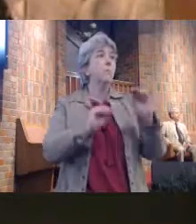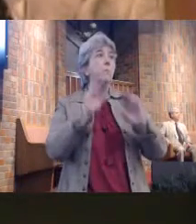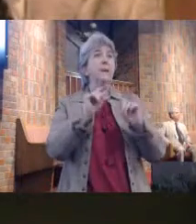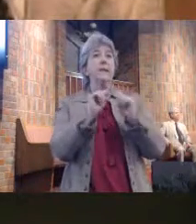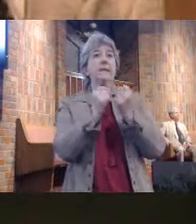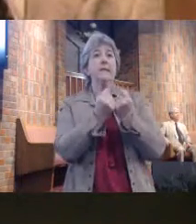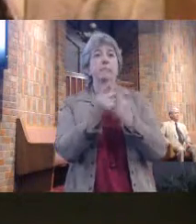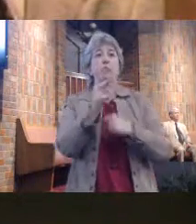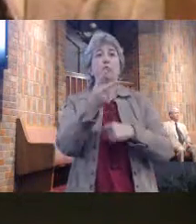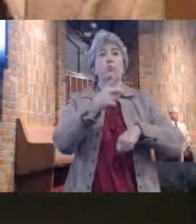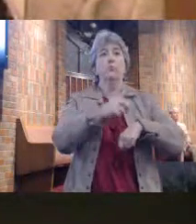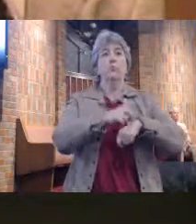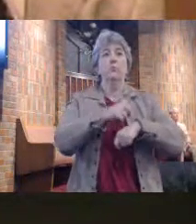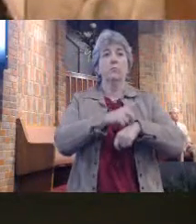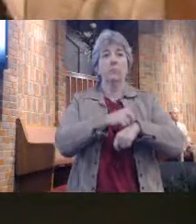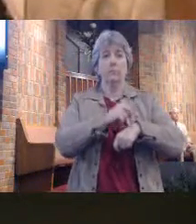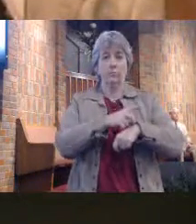2.